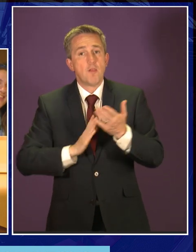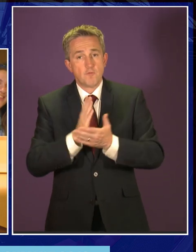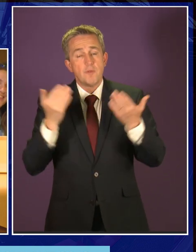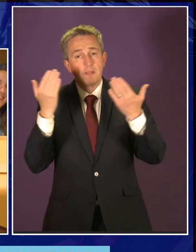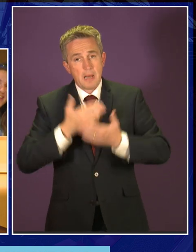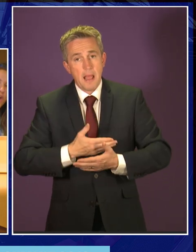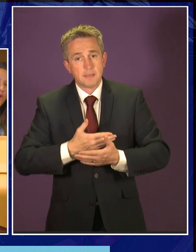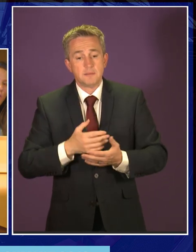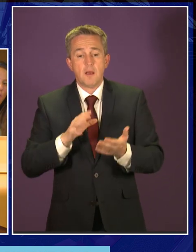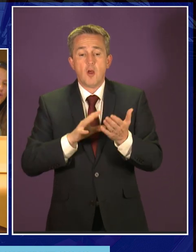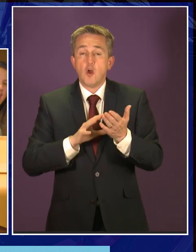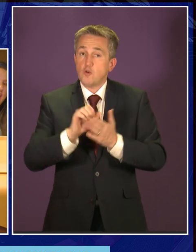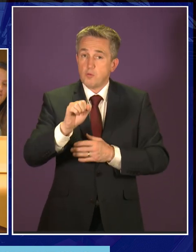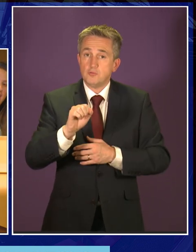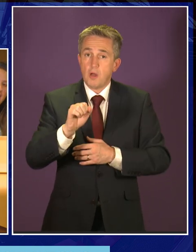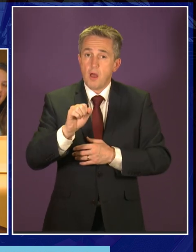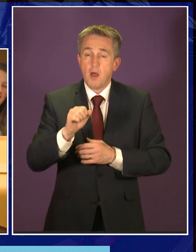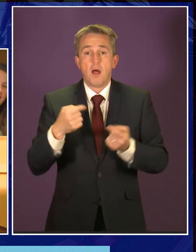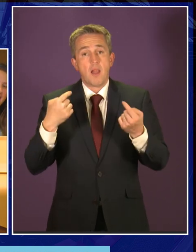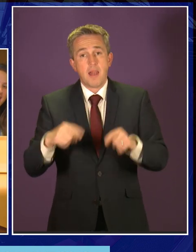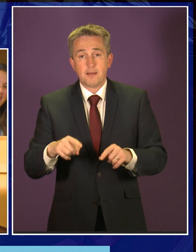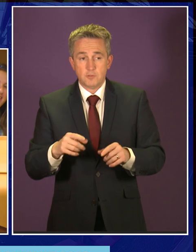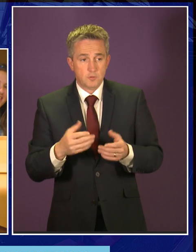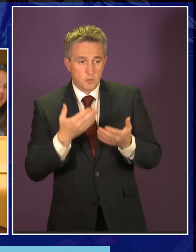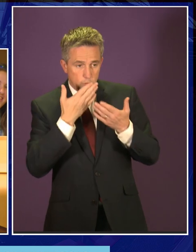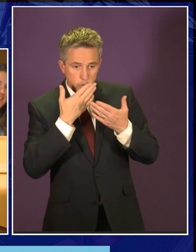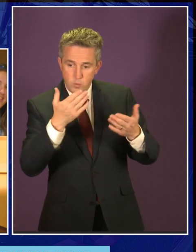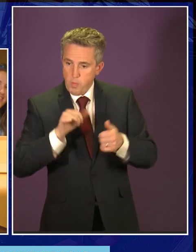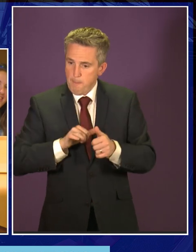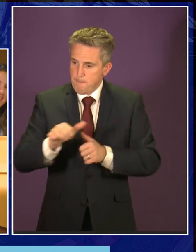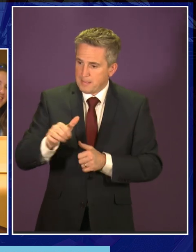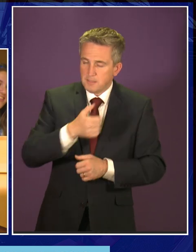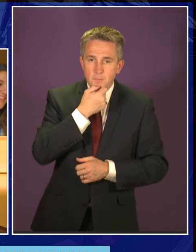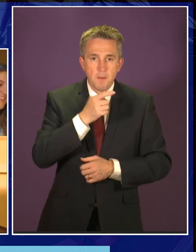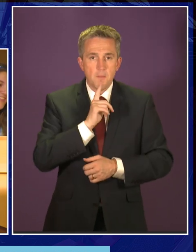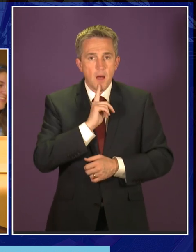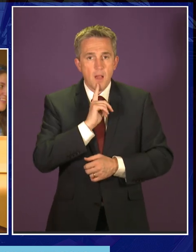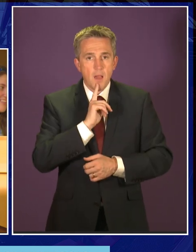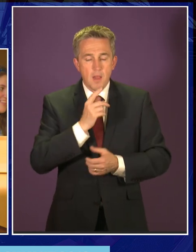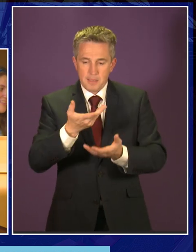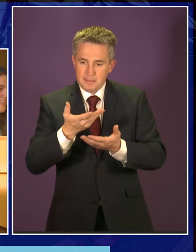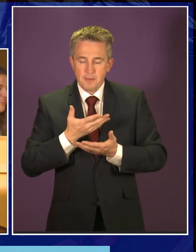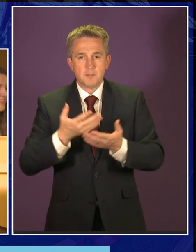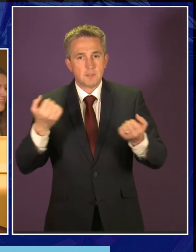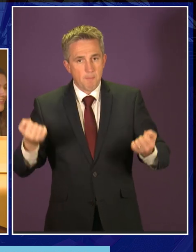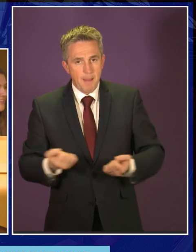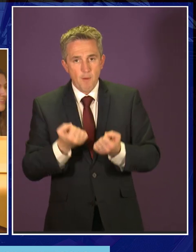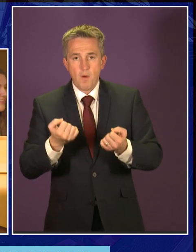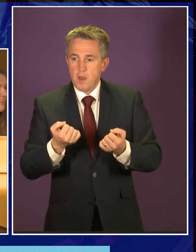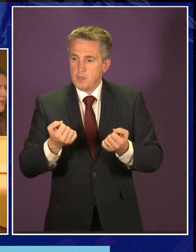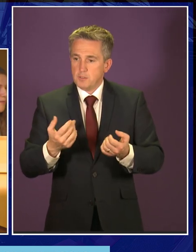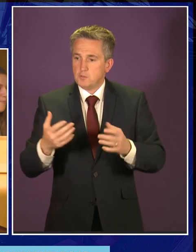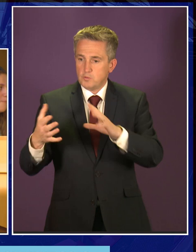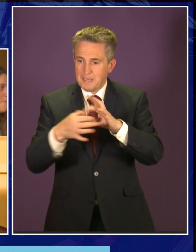shines out. Culture indeed has an ability to show the best of humanity with an enduring power to strengthen bonds between